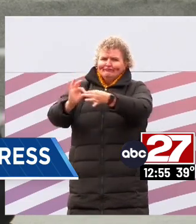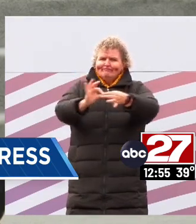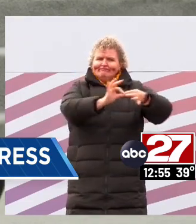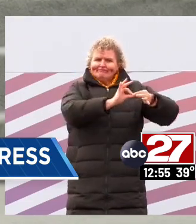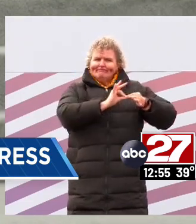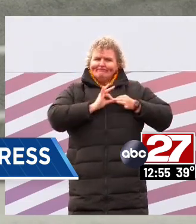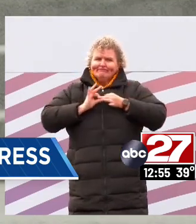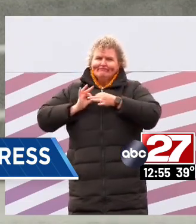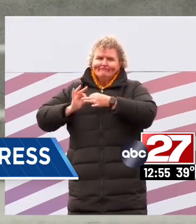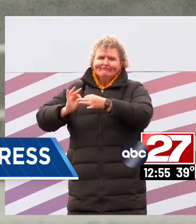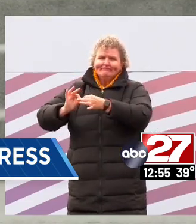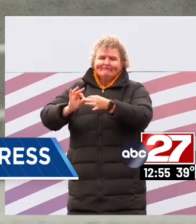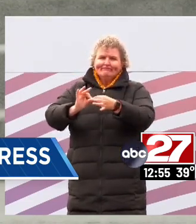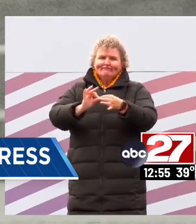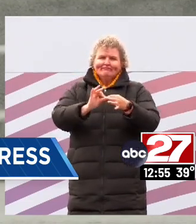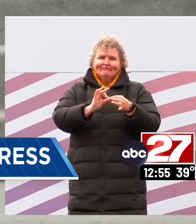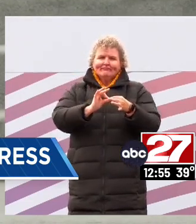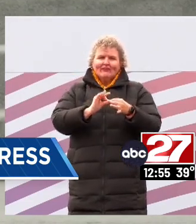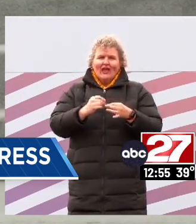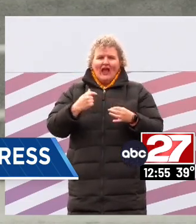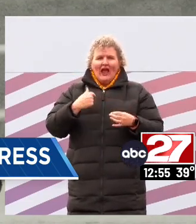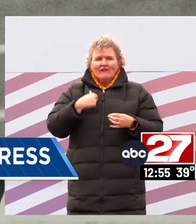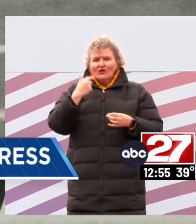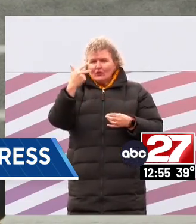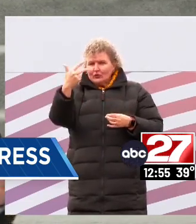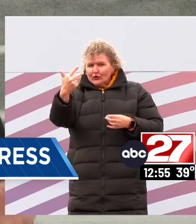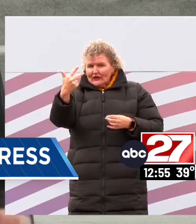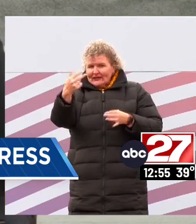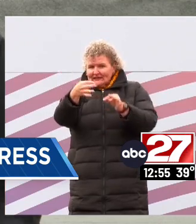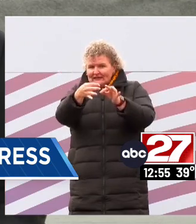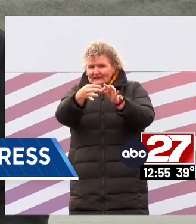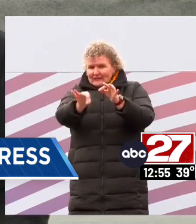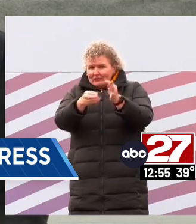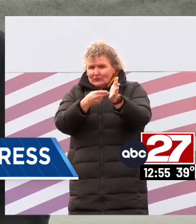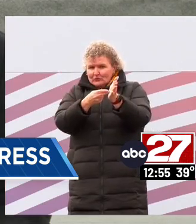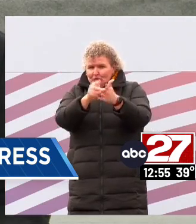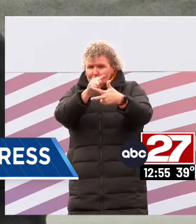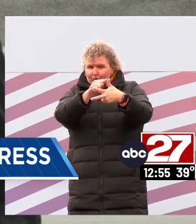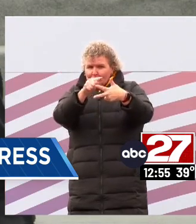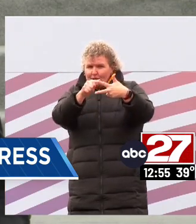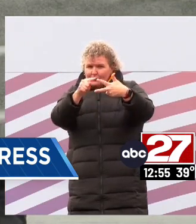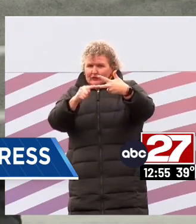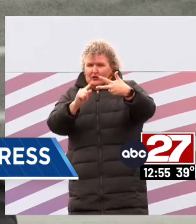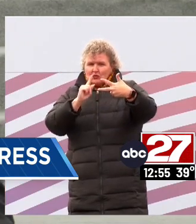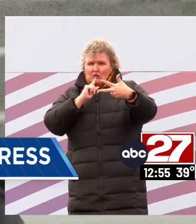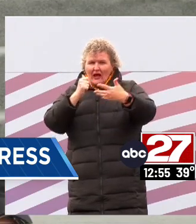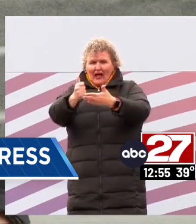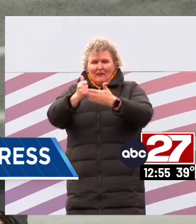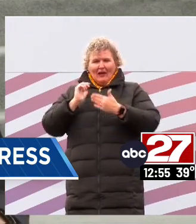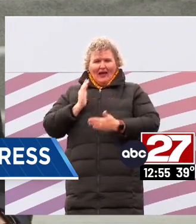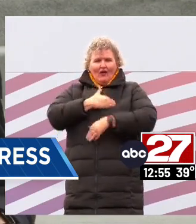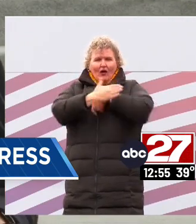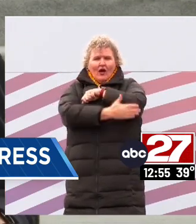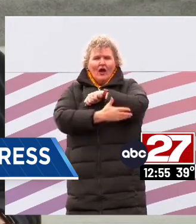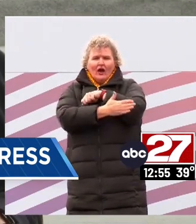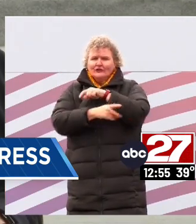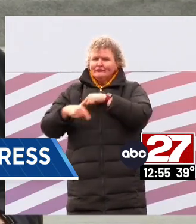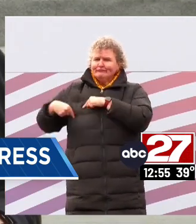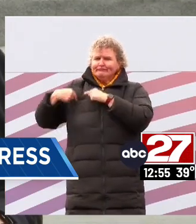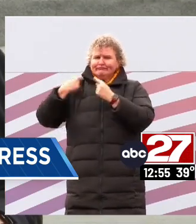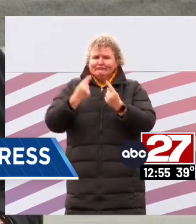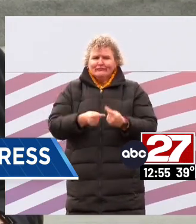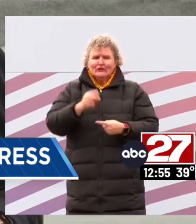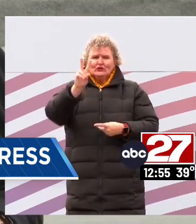unifying strength of three simple truths that have sustained our nation over the past 2.5 centuries, that above